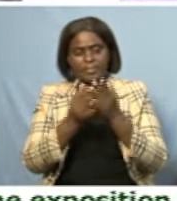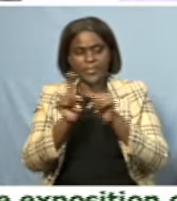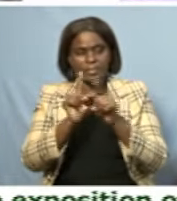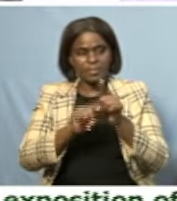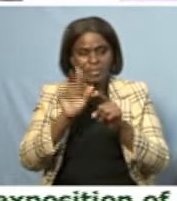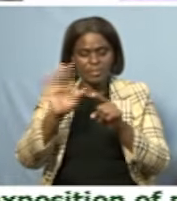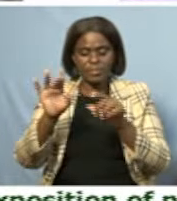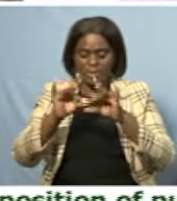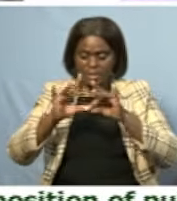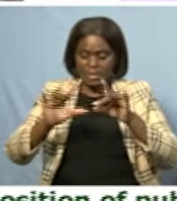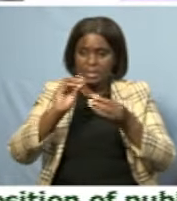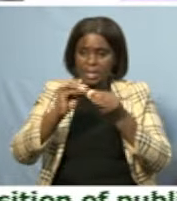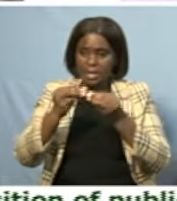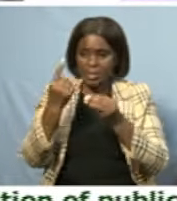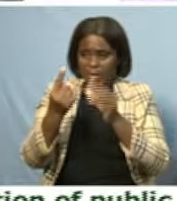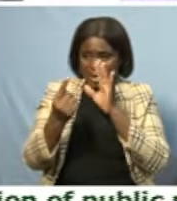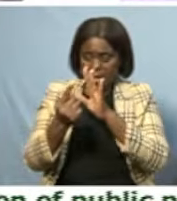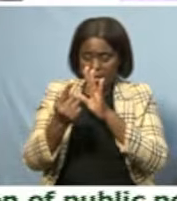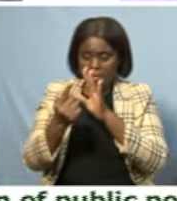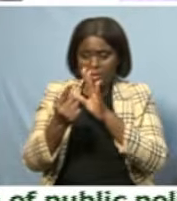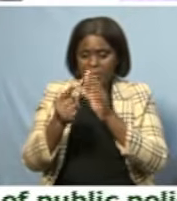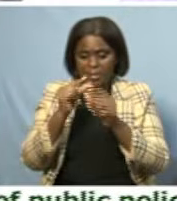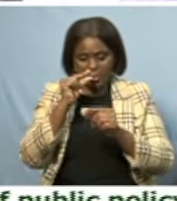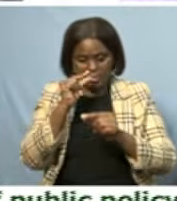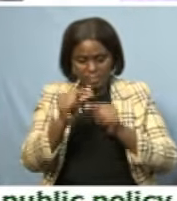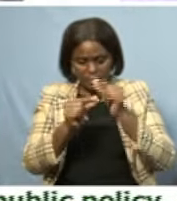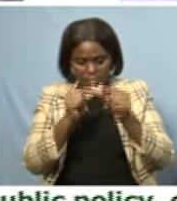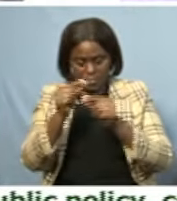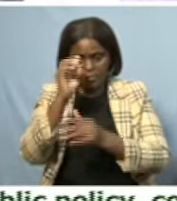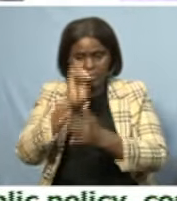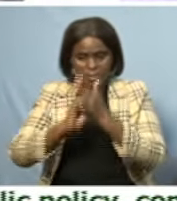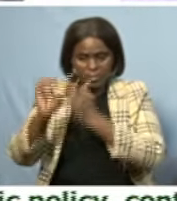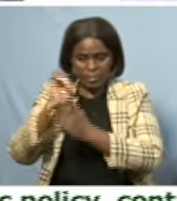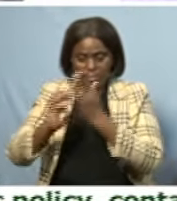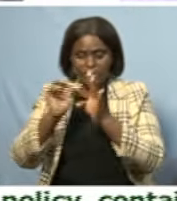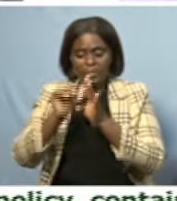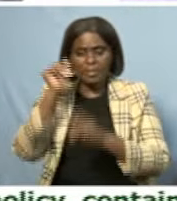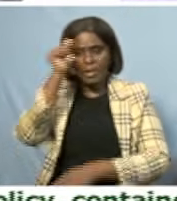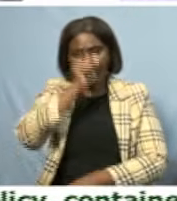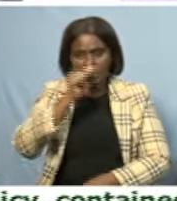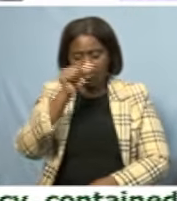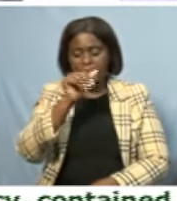the #1 seed exporter in Africa.